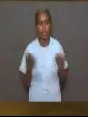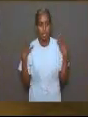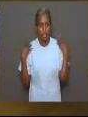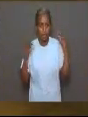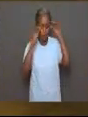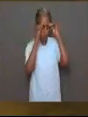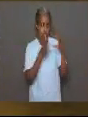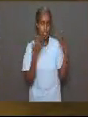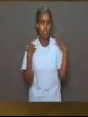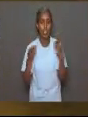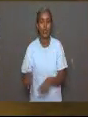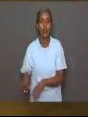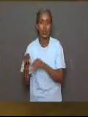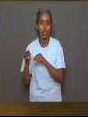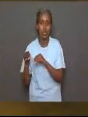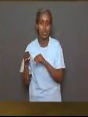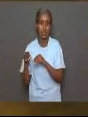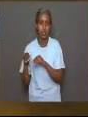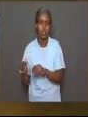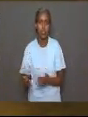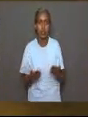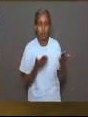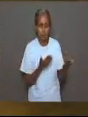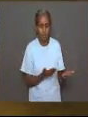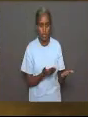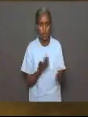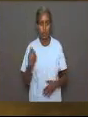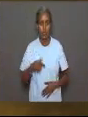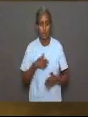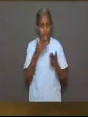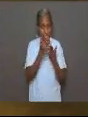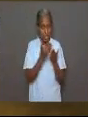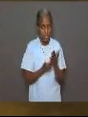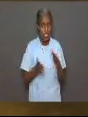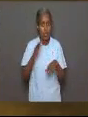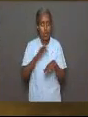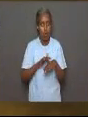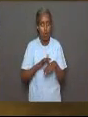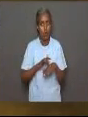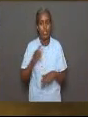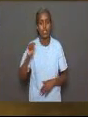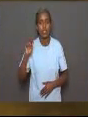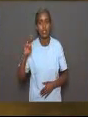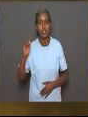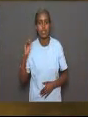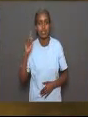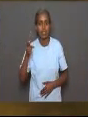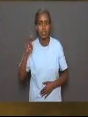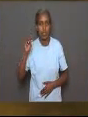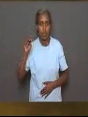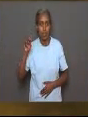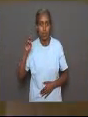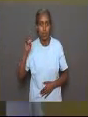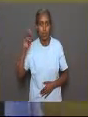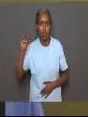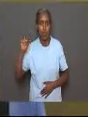Hello, teacher. Hello, students. Welcome to our lesson on trigonometric functions.